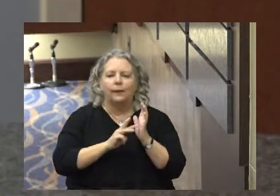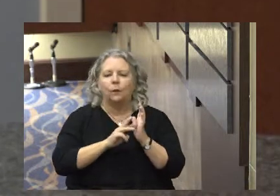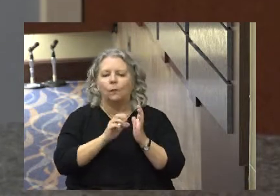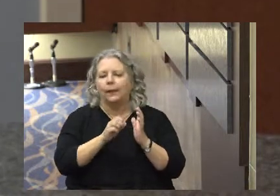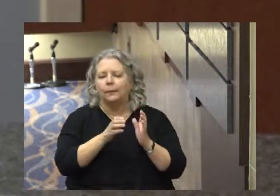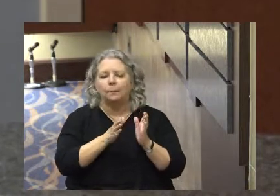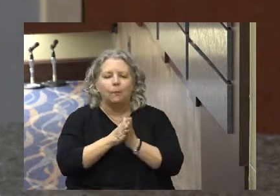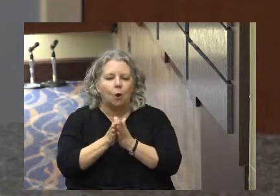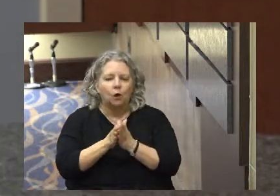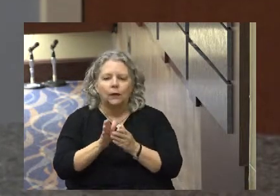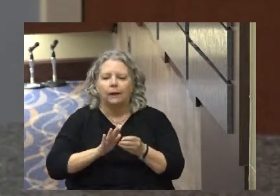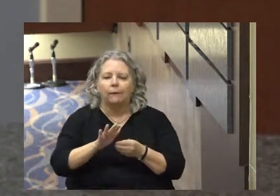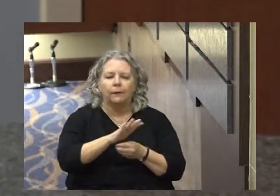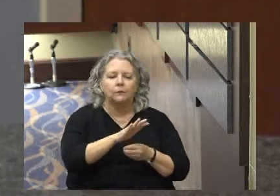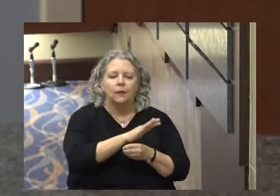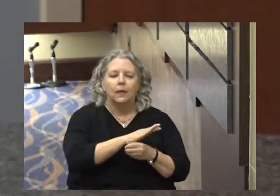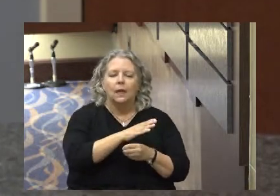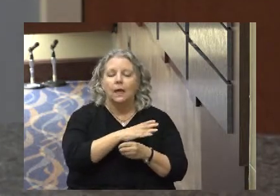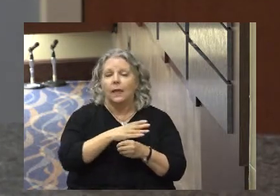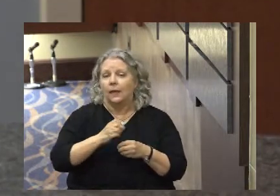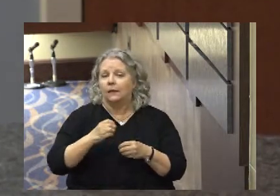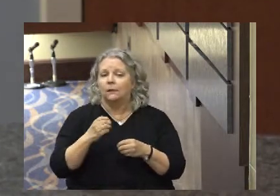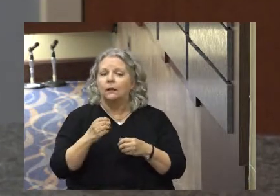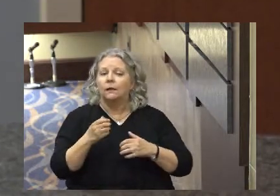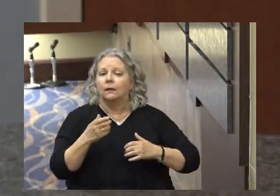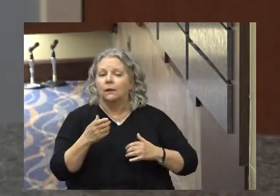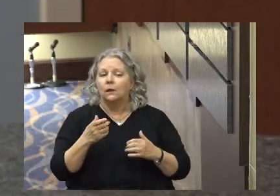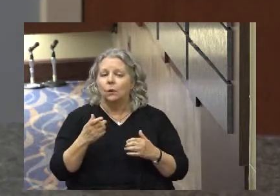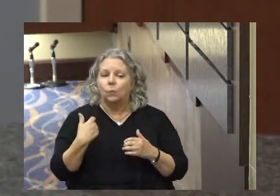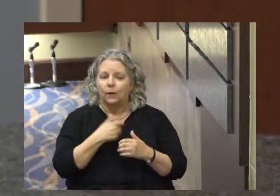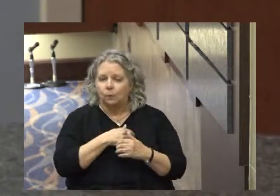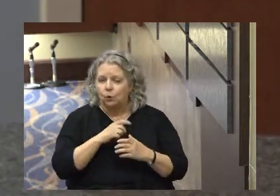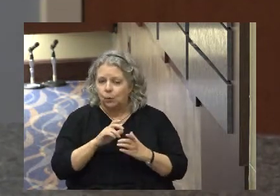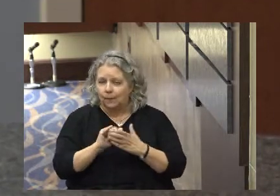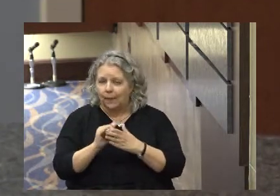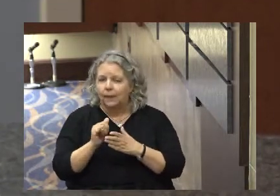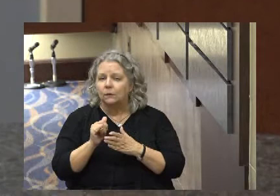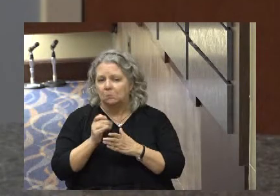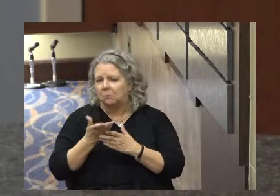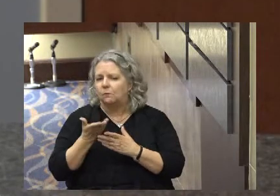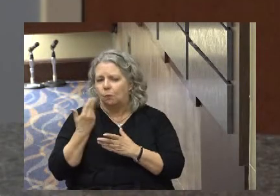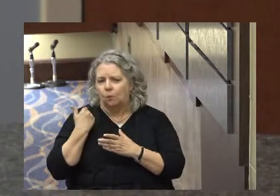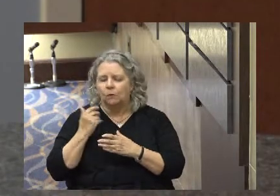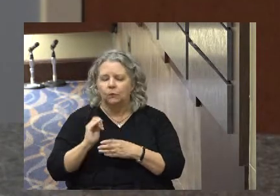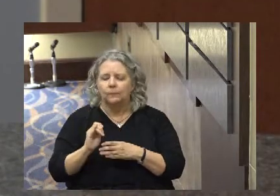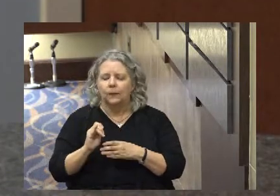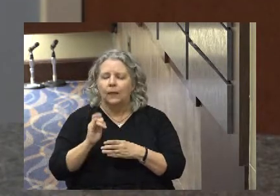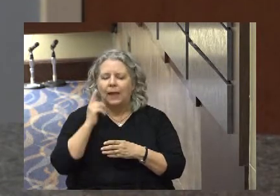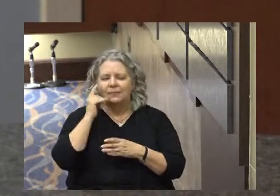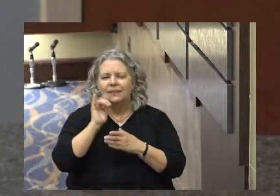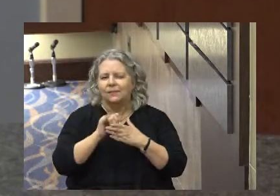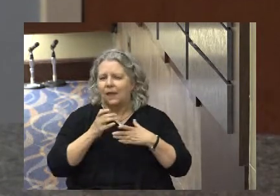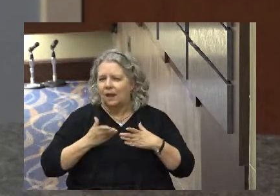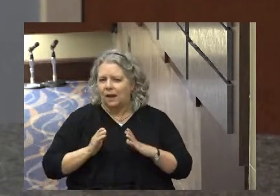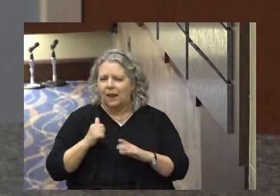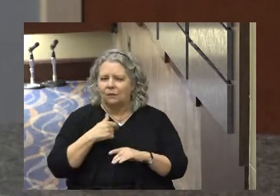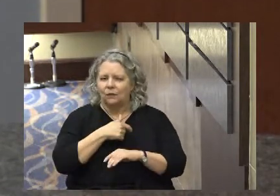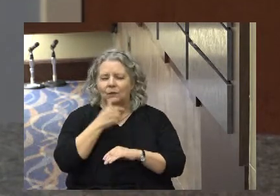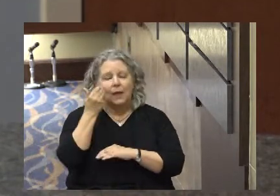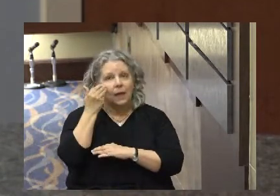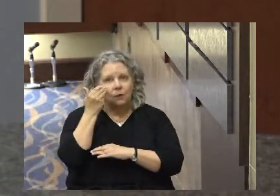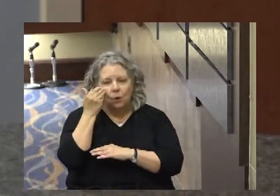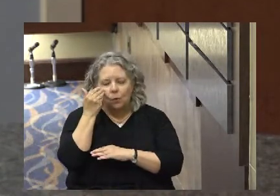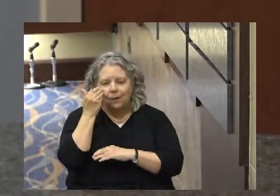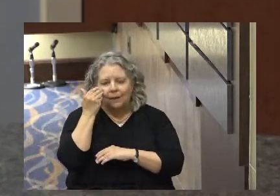follow cities that were doing that already. I think that this allows us to, and I know that time